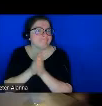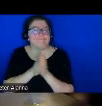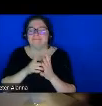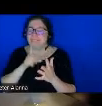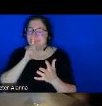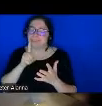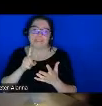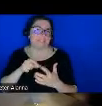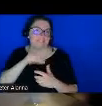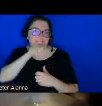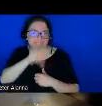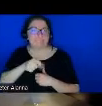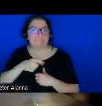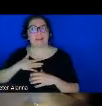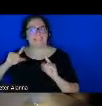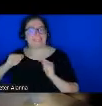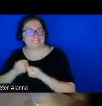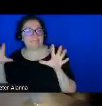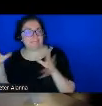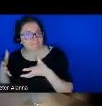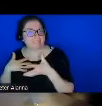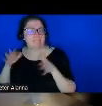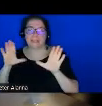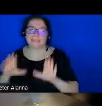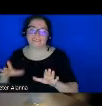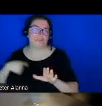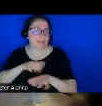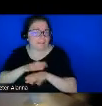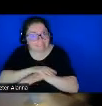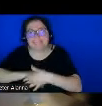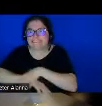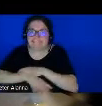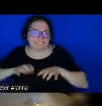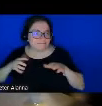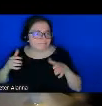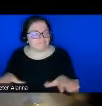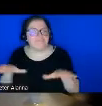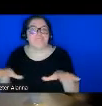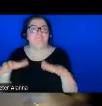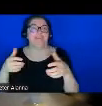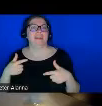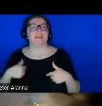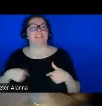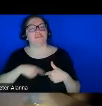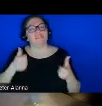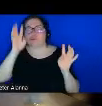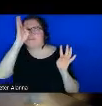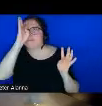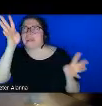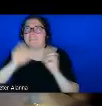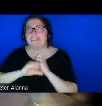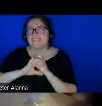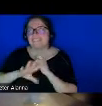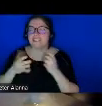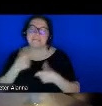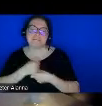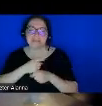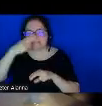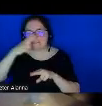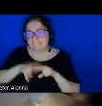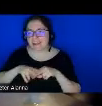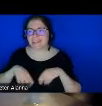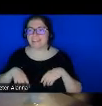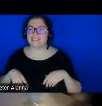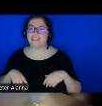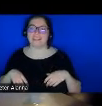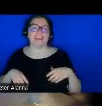really passionate about elections and so we try to use creative advertising to make it fun um you know you give me a stencil and a